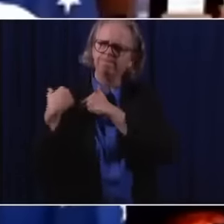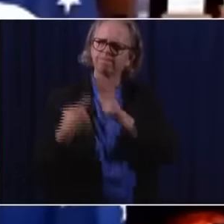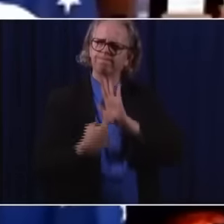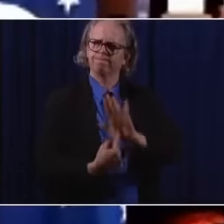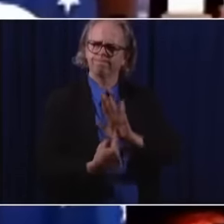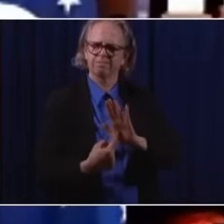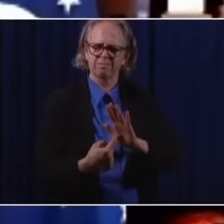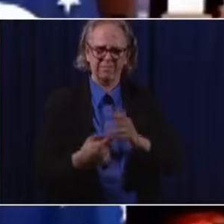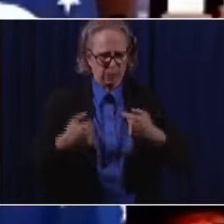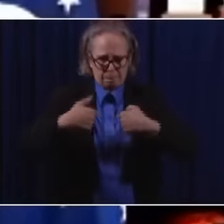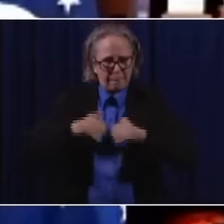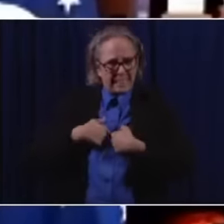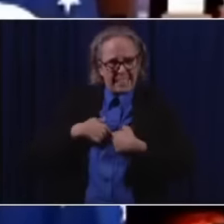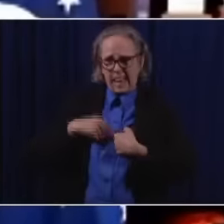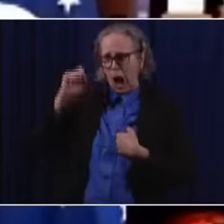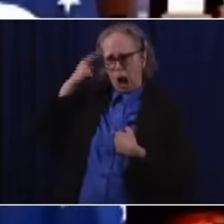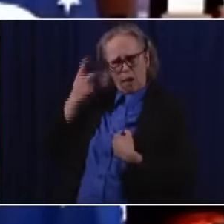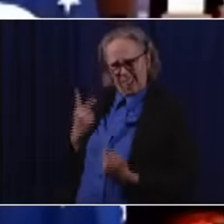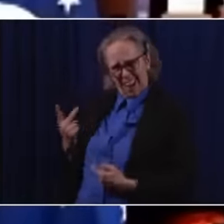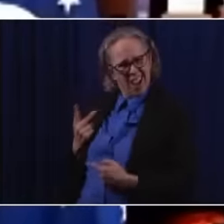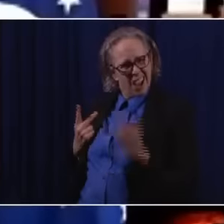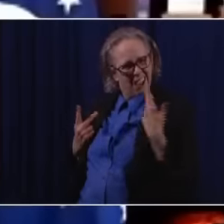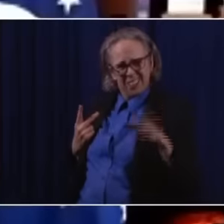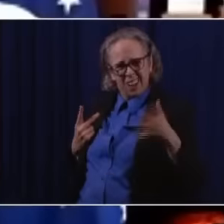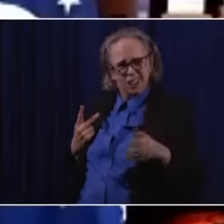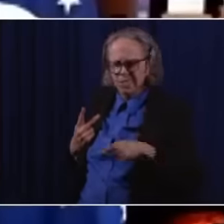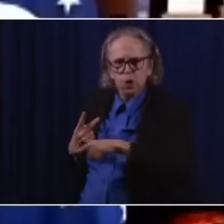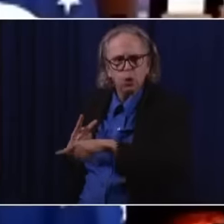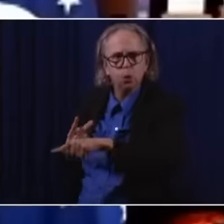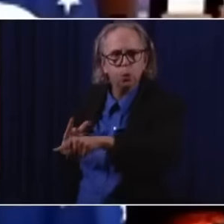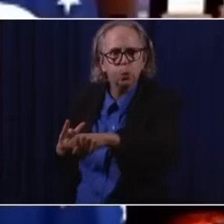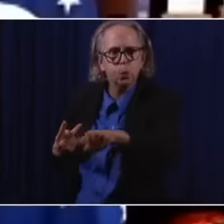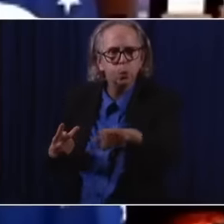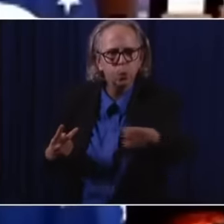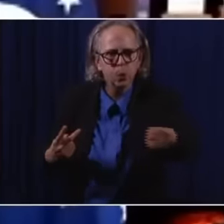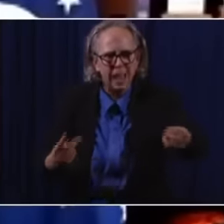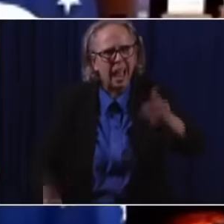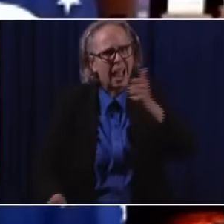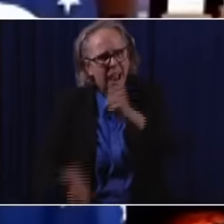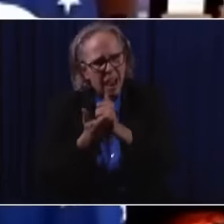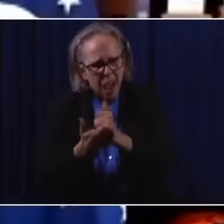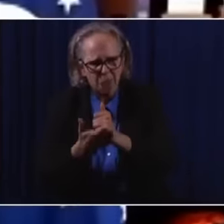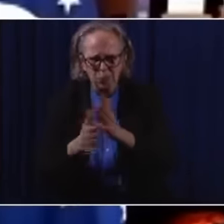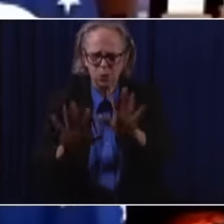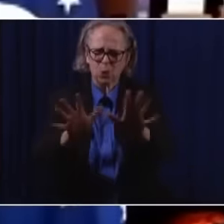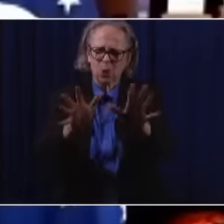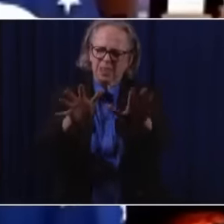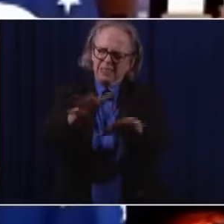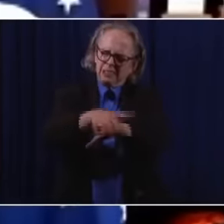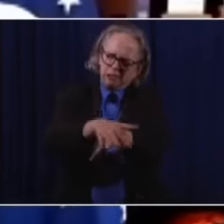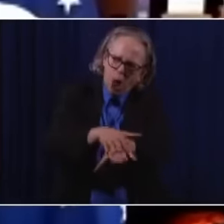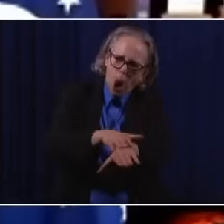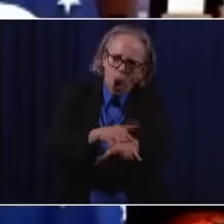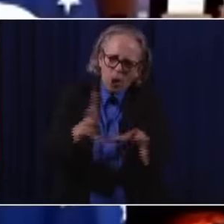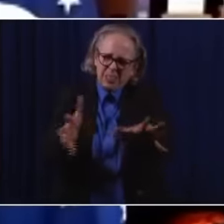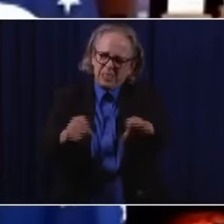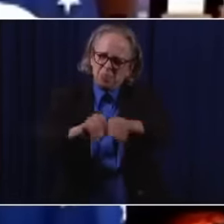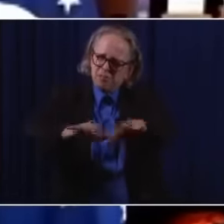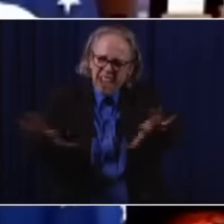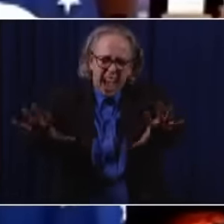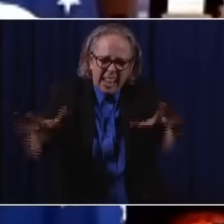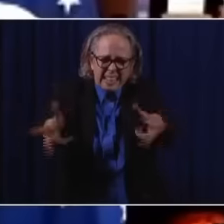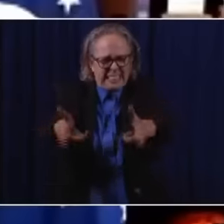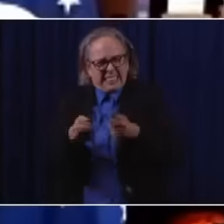in helping to slow the spread. As the governor often says, we can control this. These are